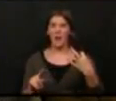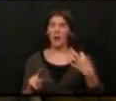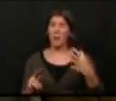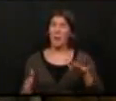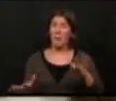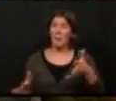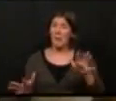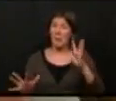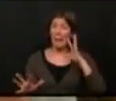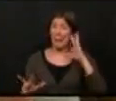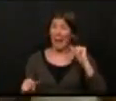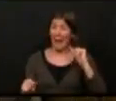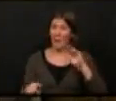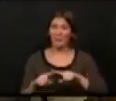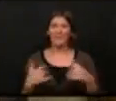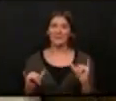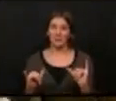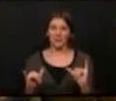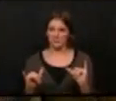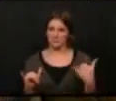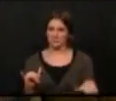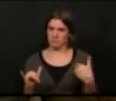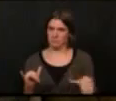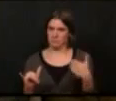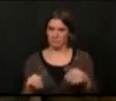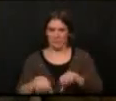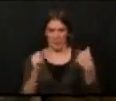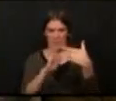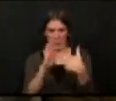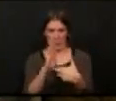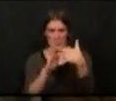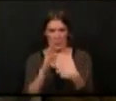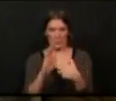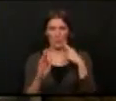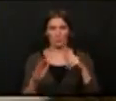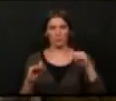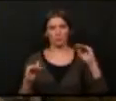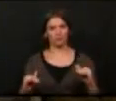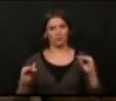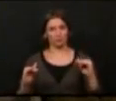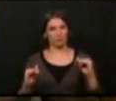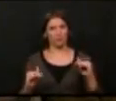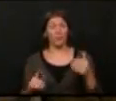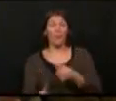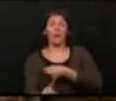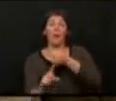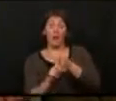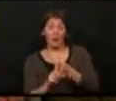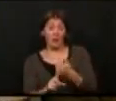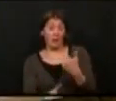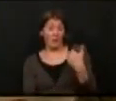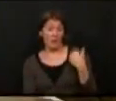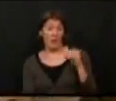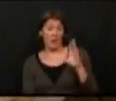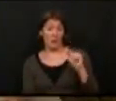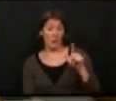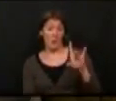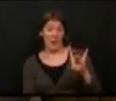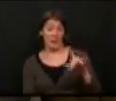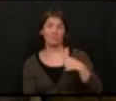but they were still clearly violating the ordinance. On the 28th, I called